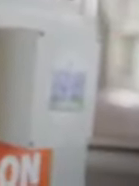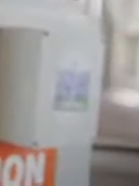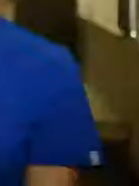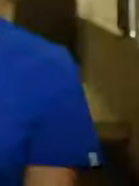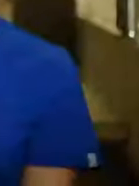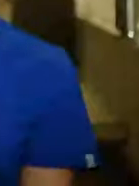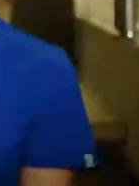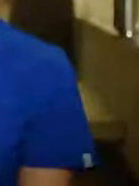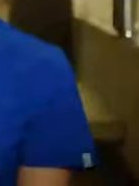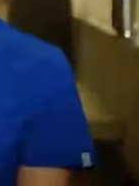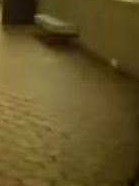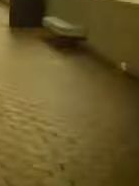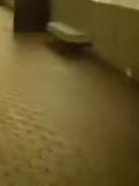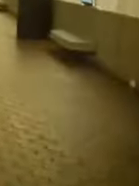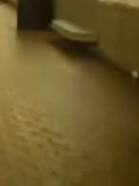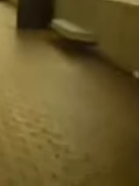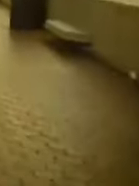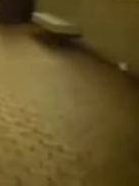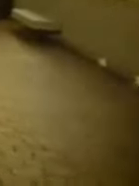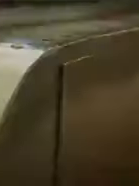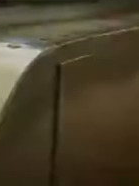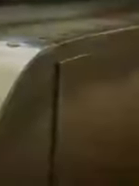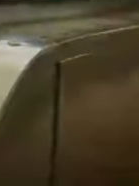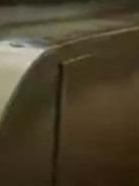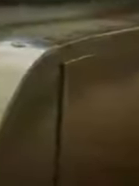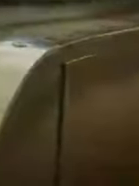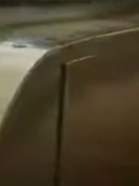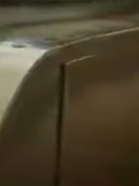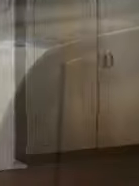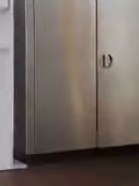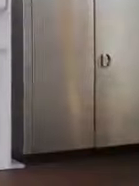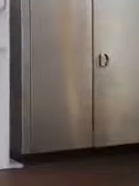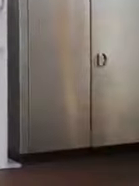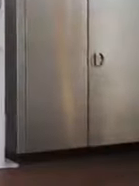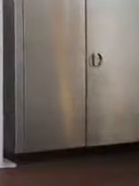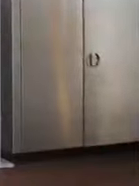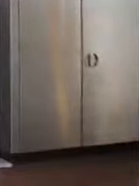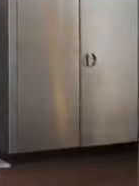extras. I ride every day. I can see the care Metro is taking. You'll find